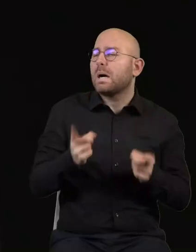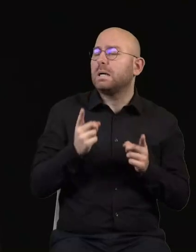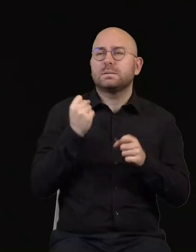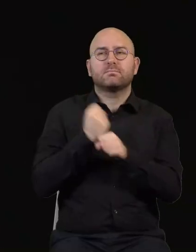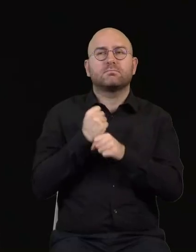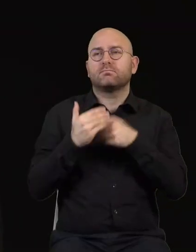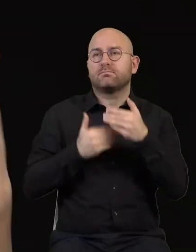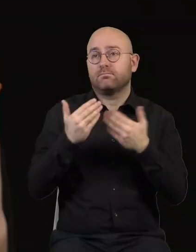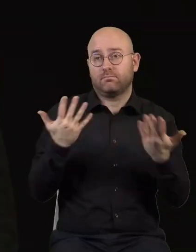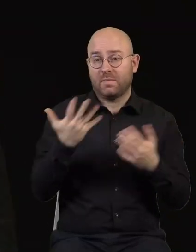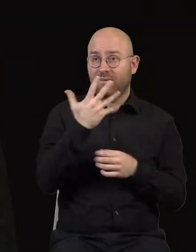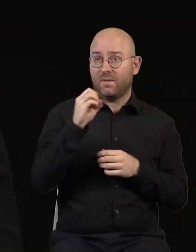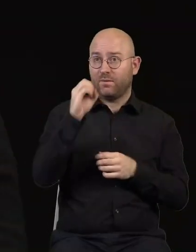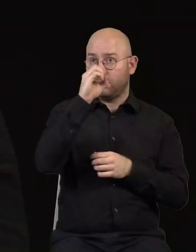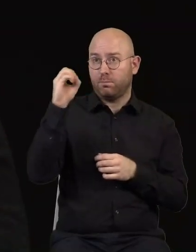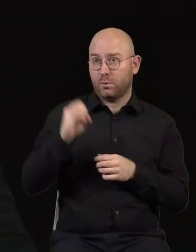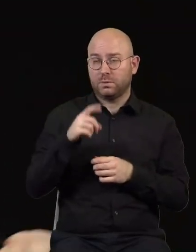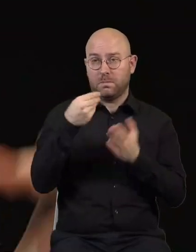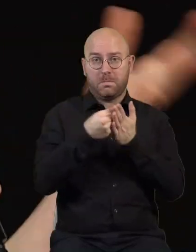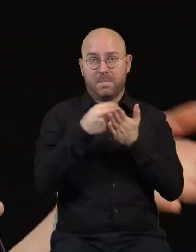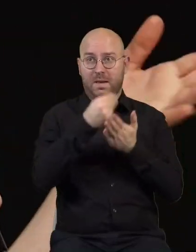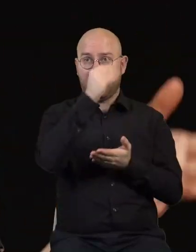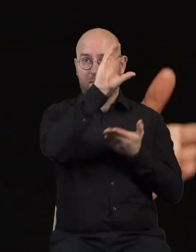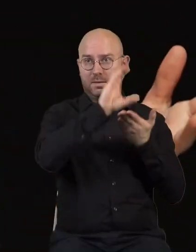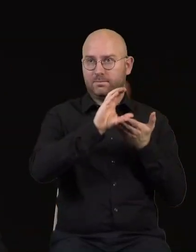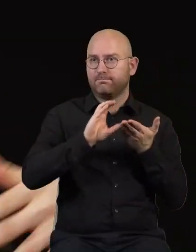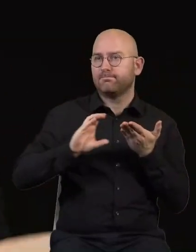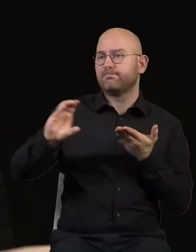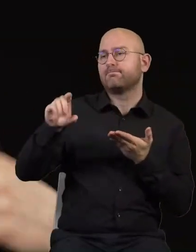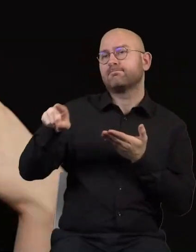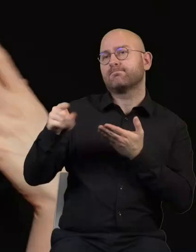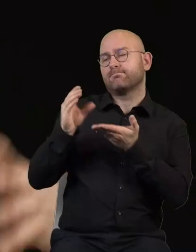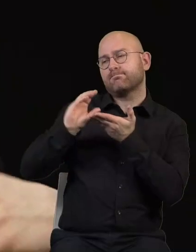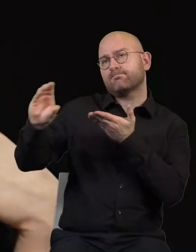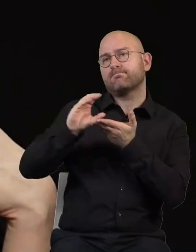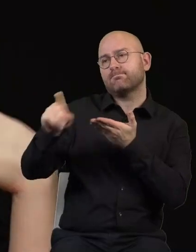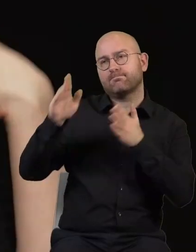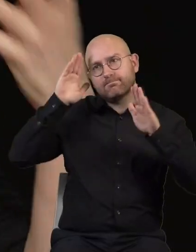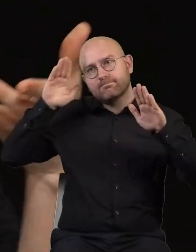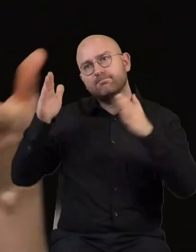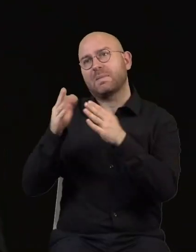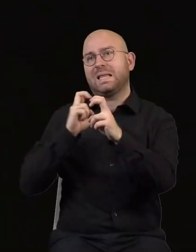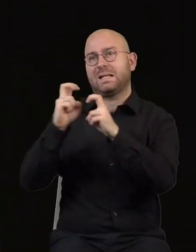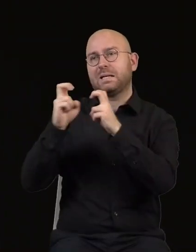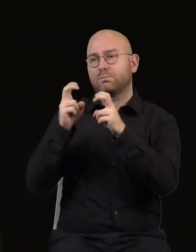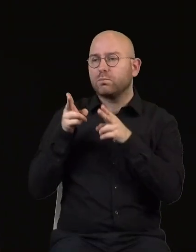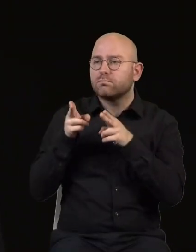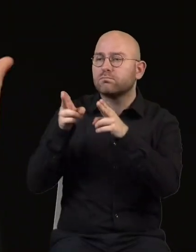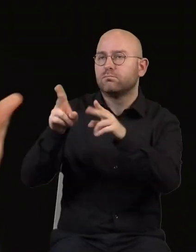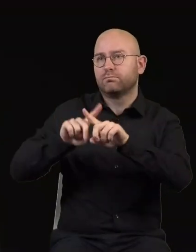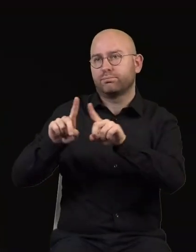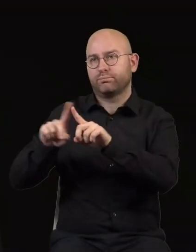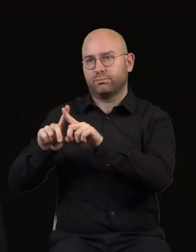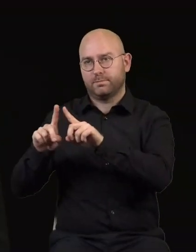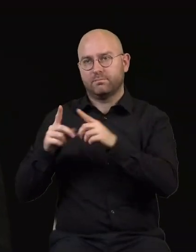funds went to road investments. Yes, there are still some gaps in the TEN-T, but I do think with this new period and the